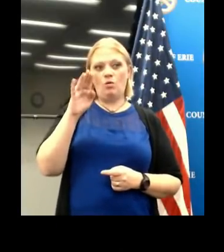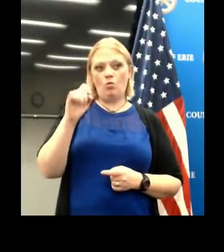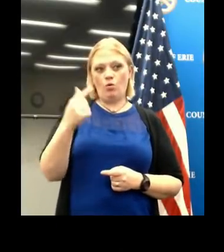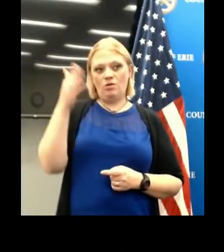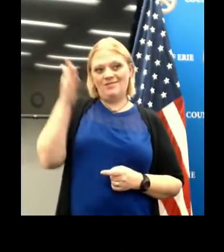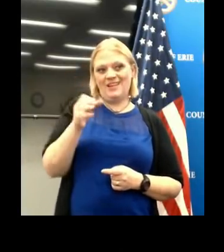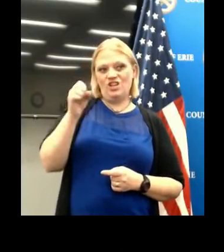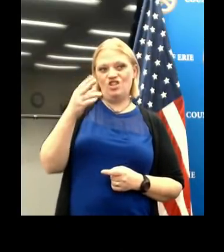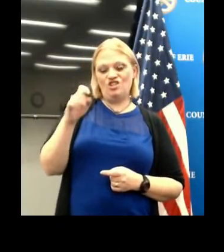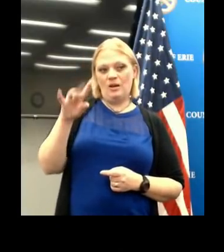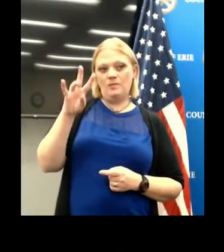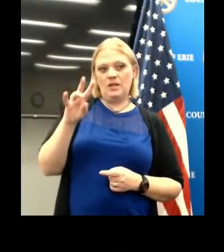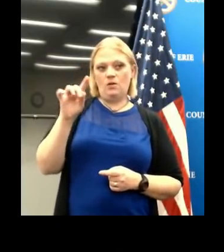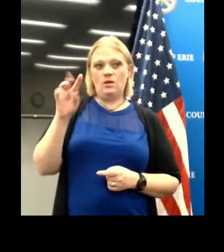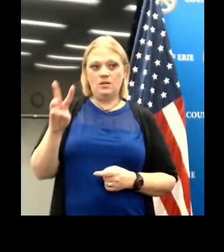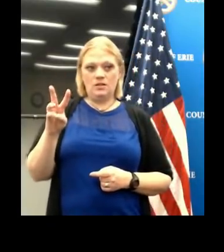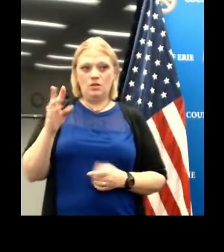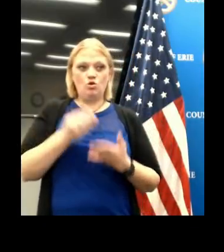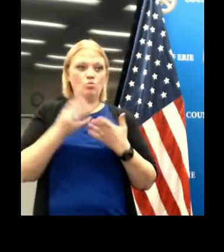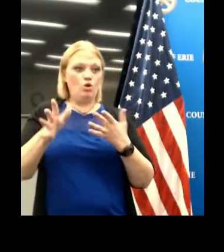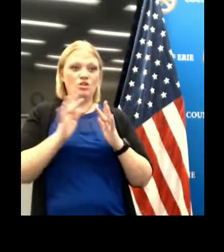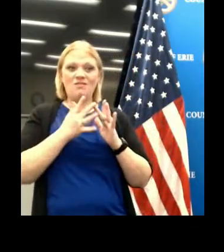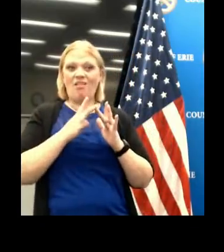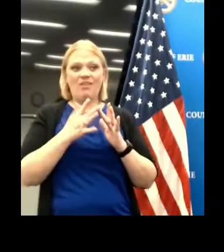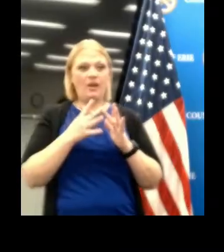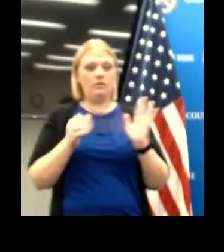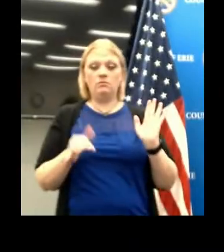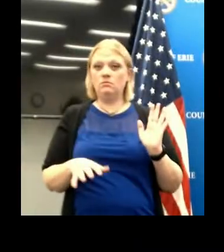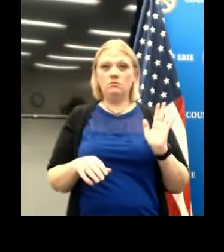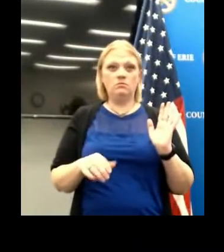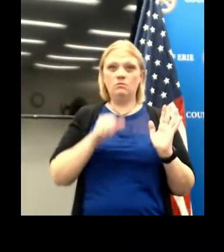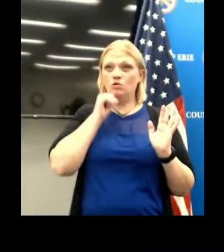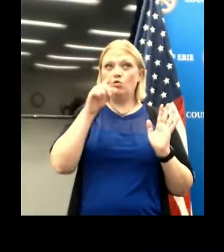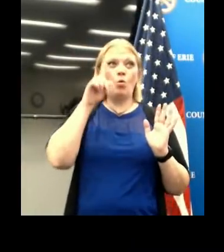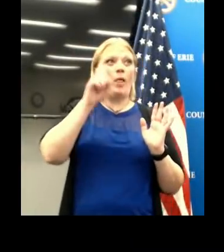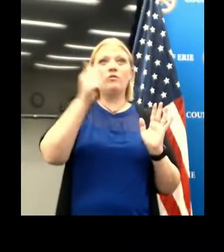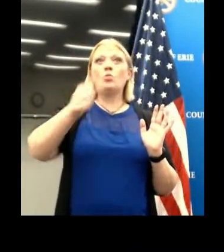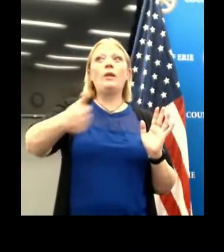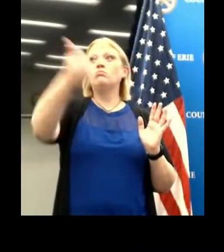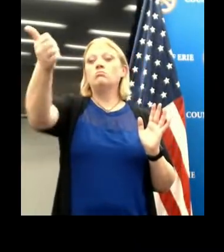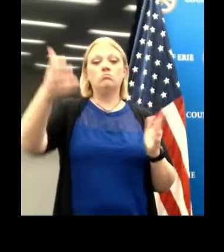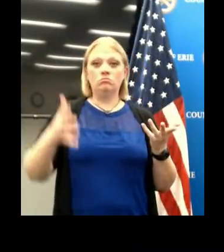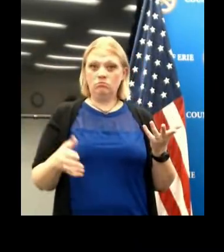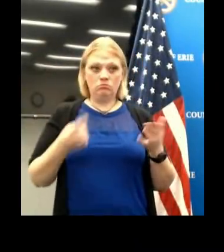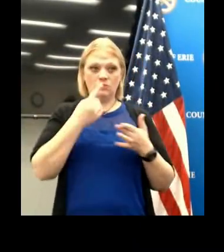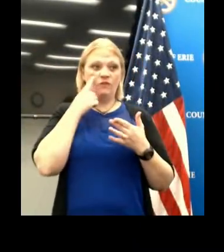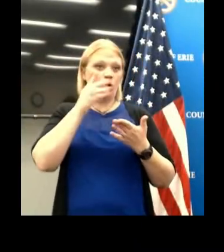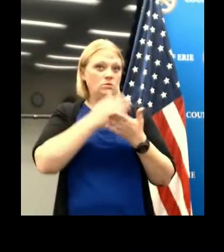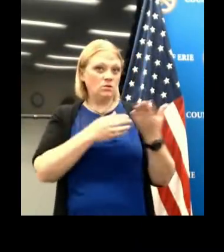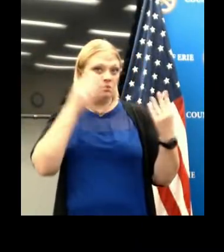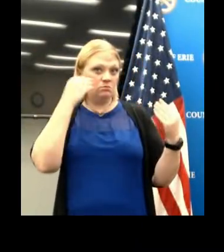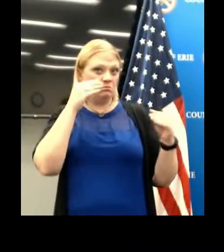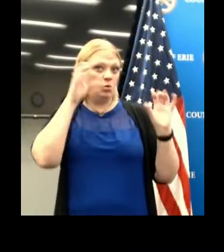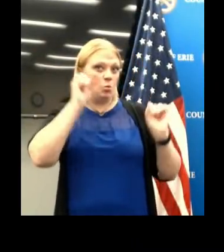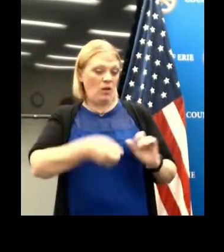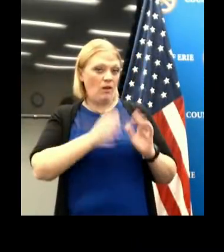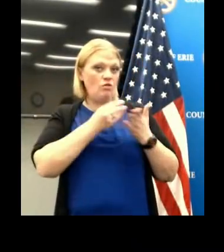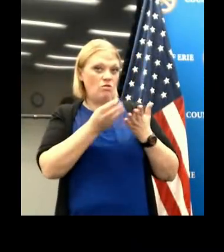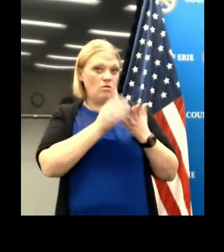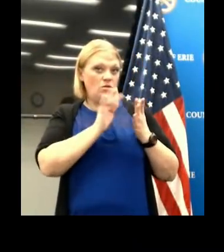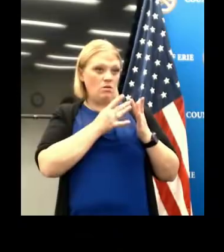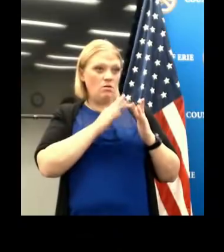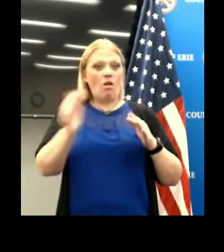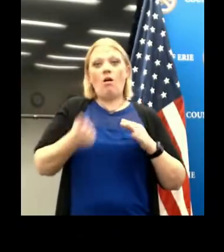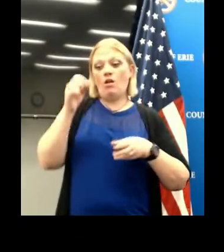amherst.org/shop716 to purchase your gift card online. You don't have to go anywhere else to purchase it. And then for some of the retailers, you can use it online. Others would be used